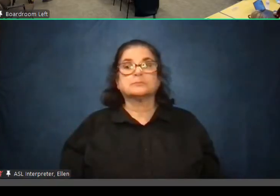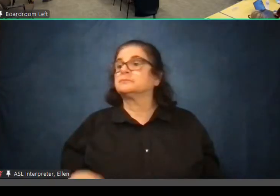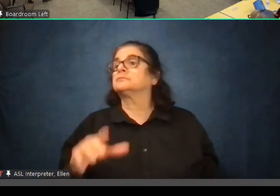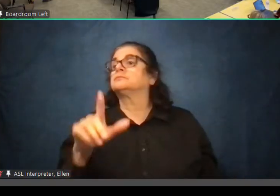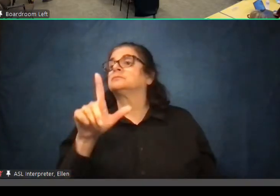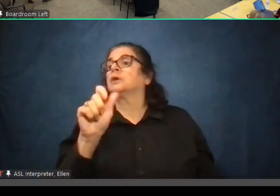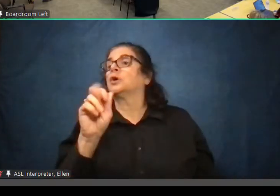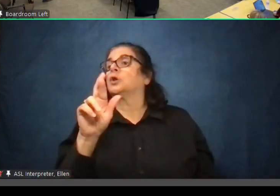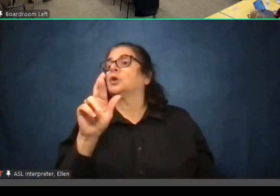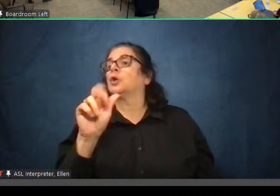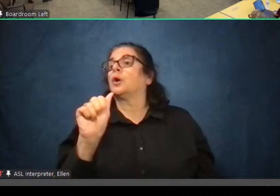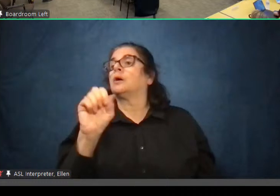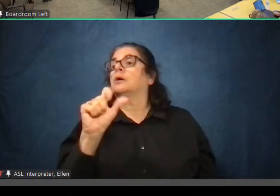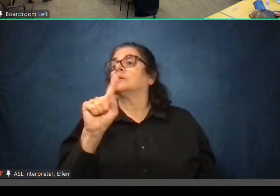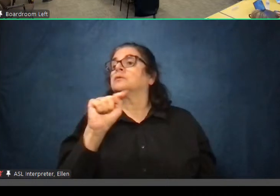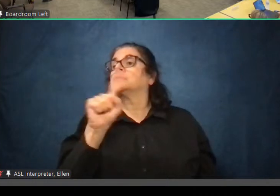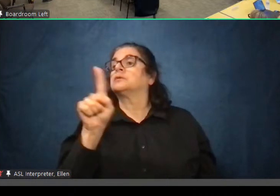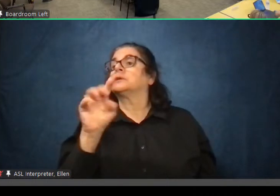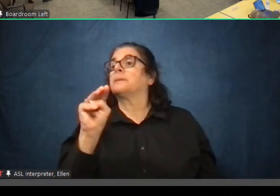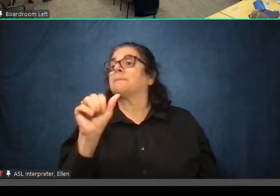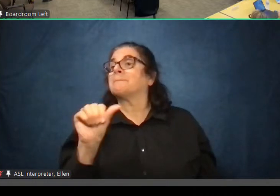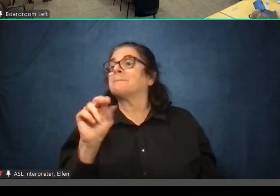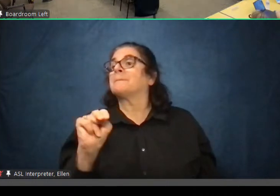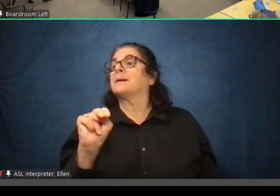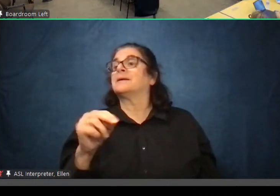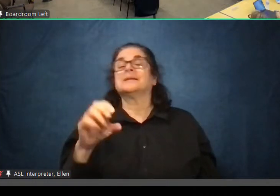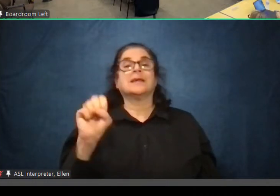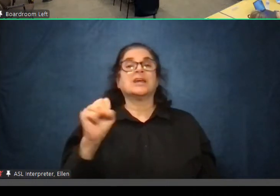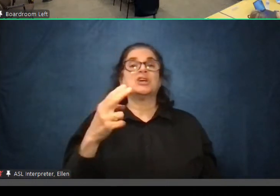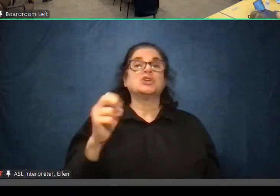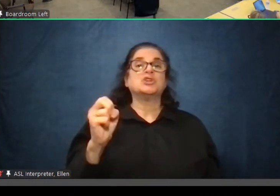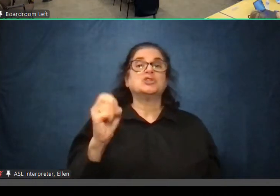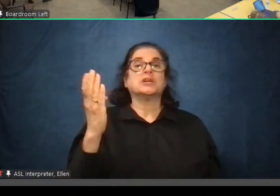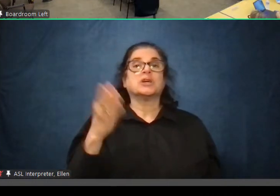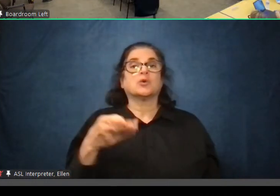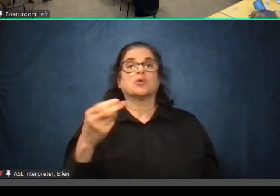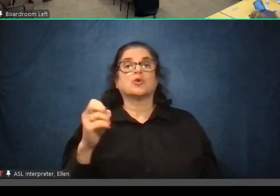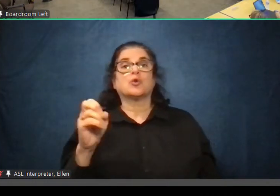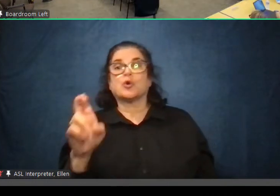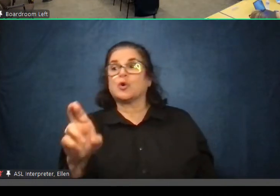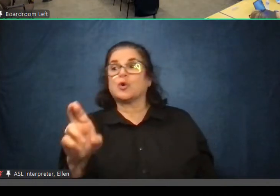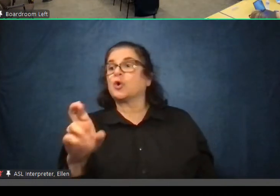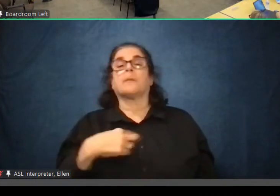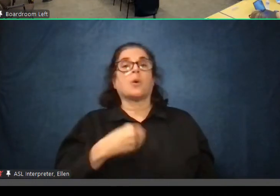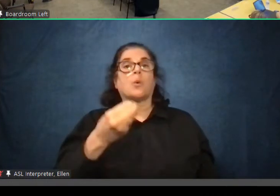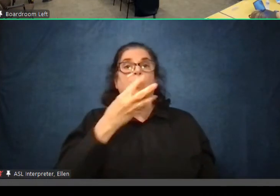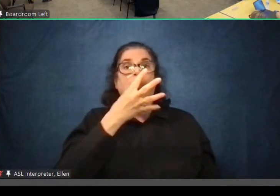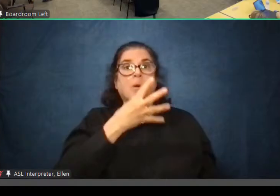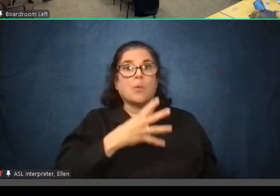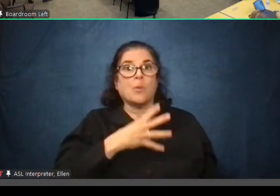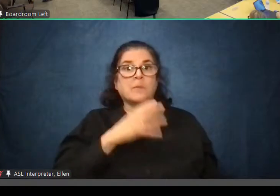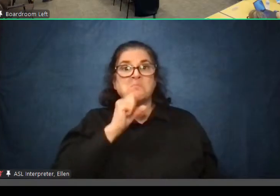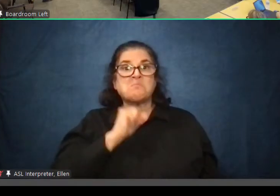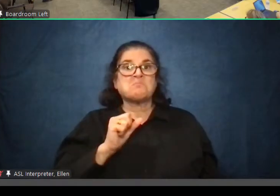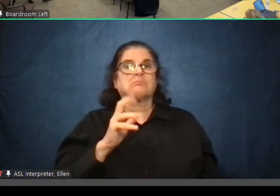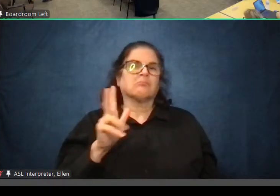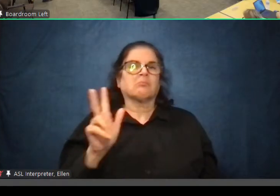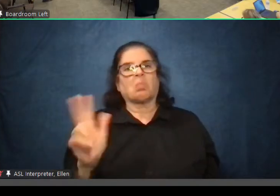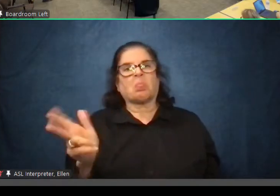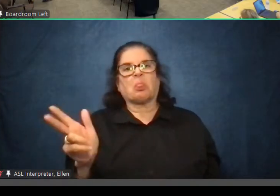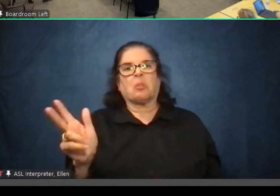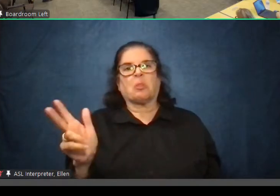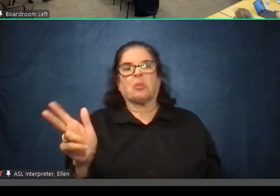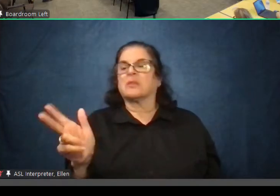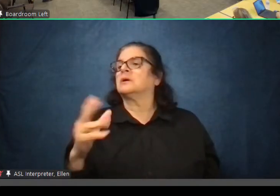So yes, my name is Laura Saltzman, she, her pronouns. I'm a white woman in her 30s, brown hair that's up.